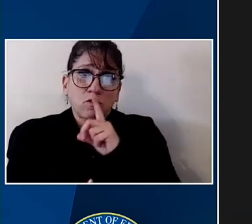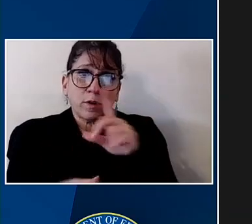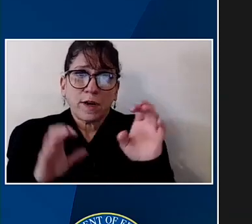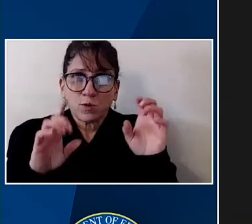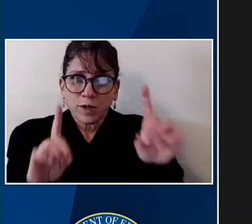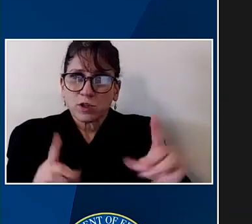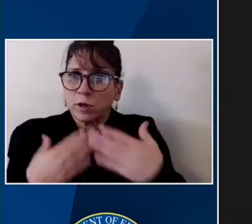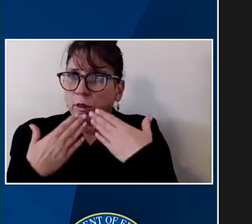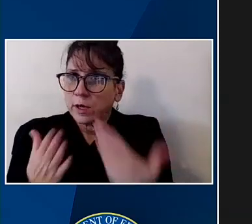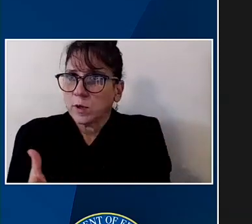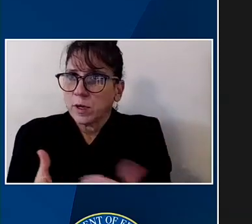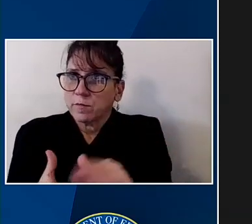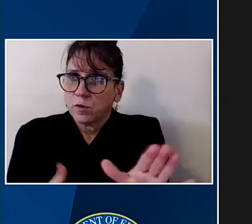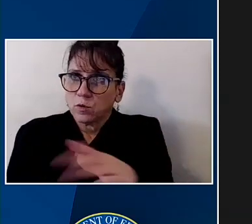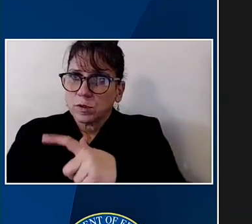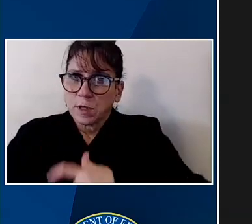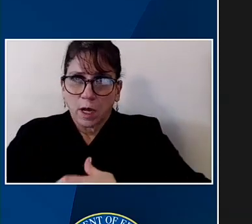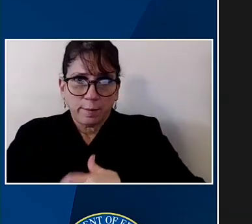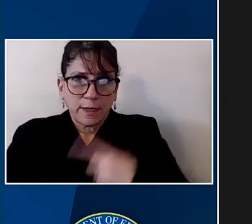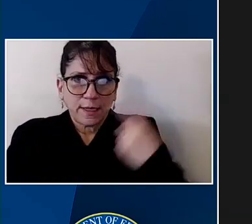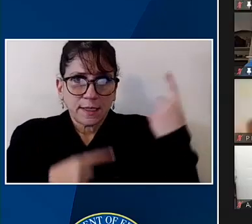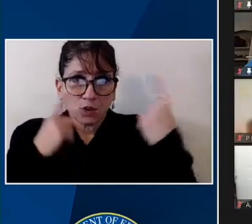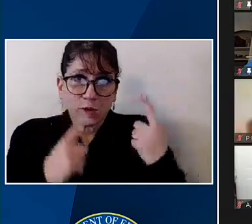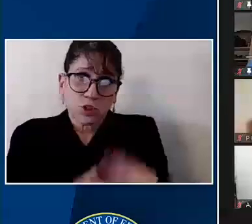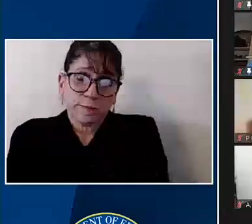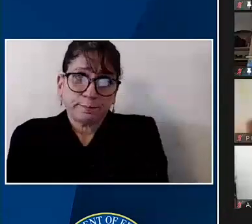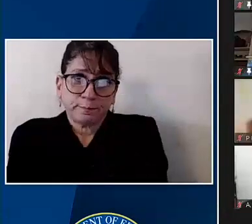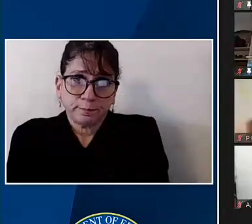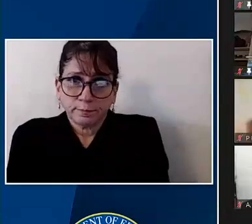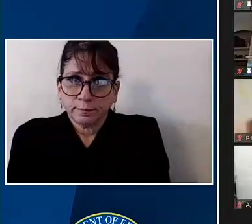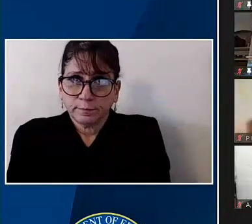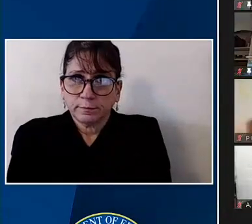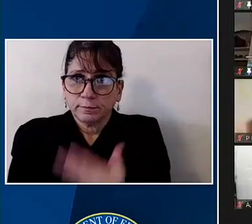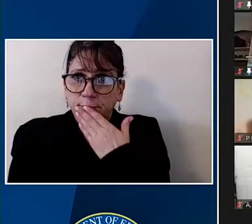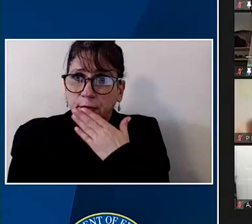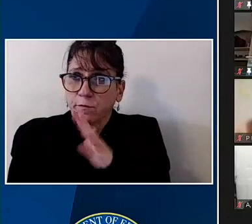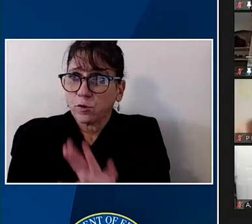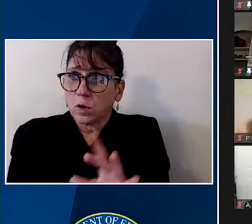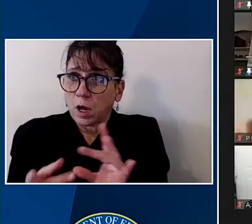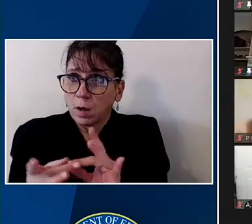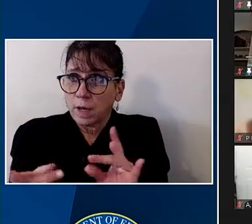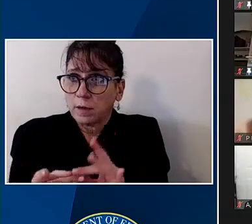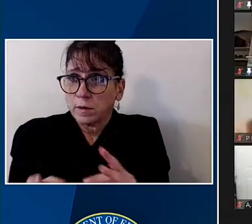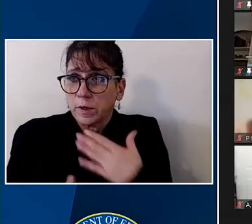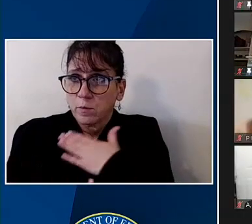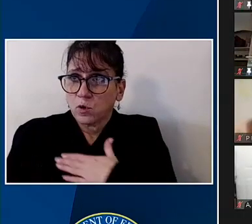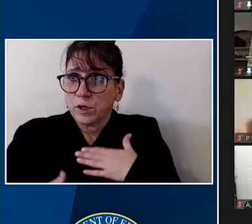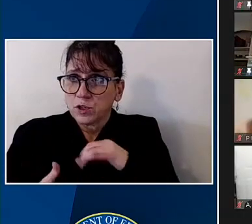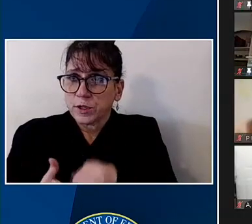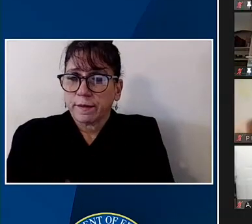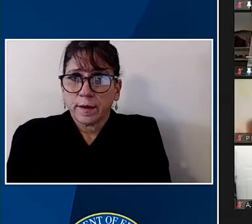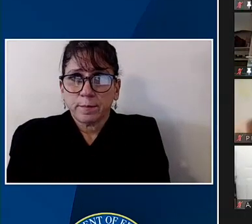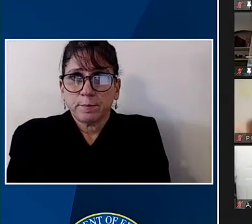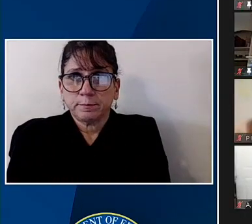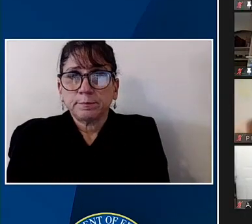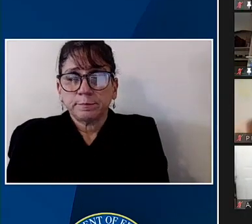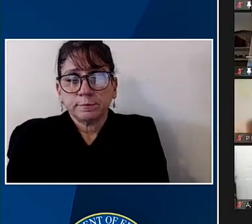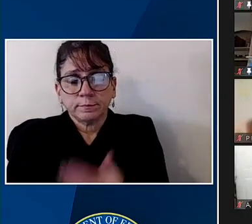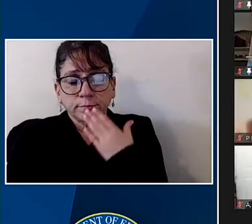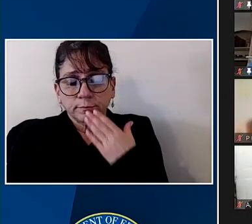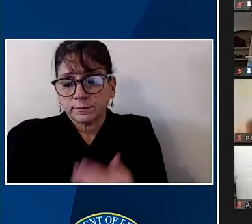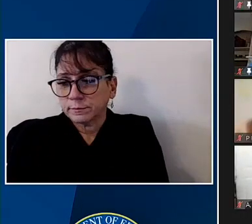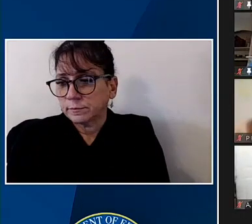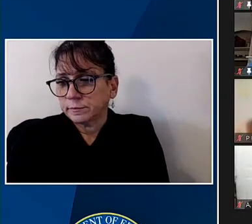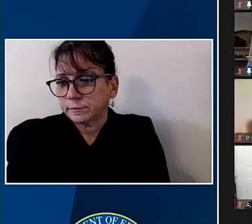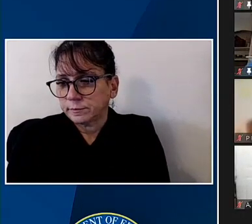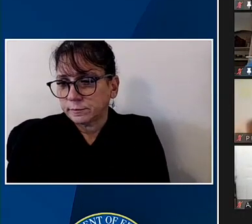Thank you again for your time and consideration. Thank you very much for your comment, Michael. We appreciate it. Thank you.